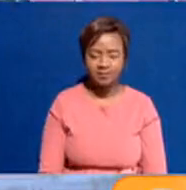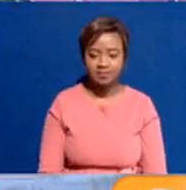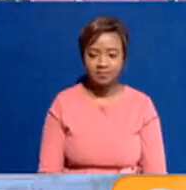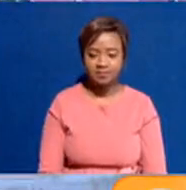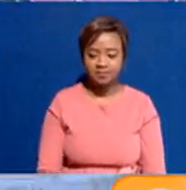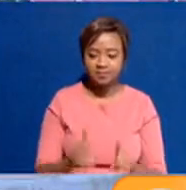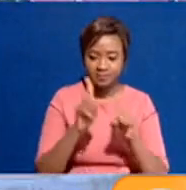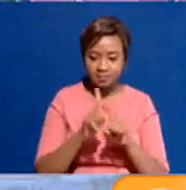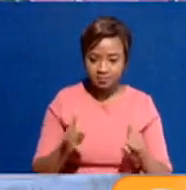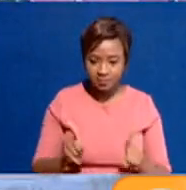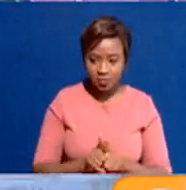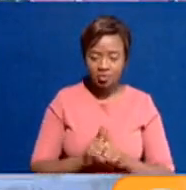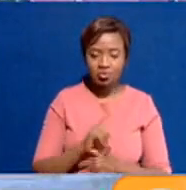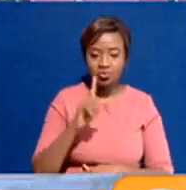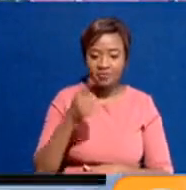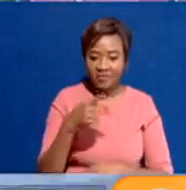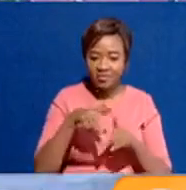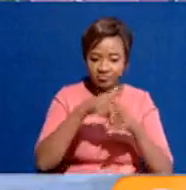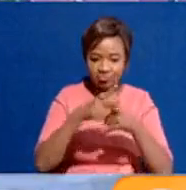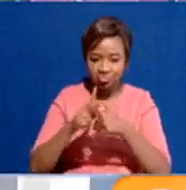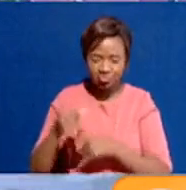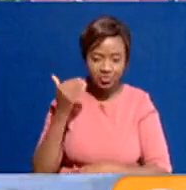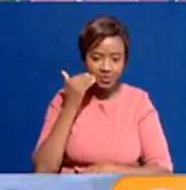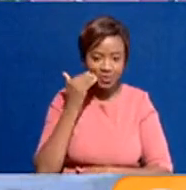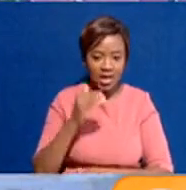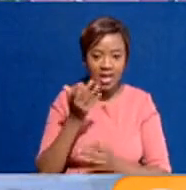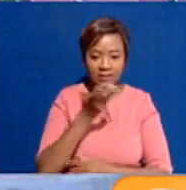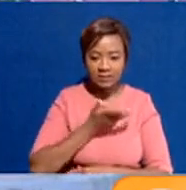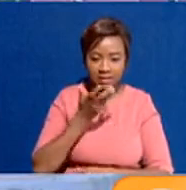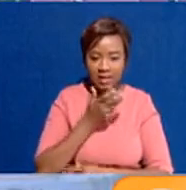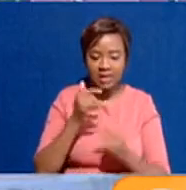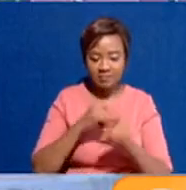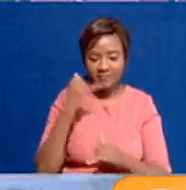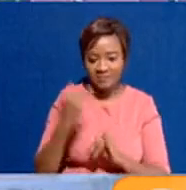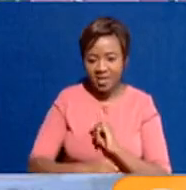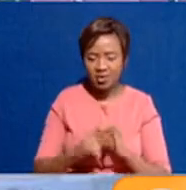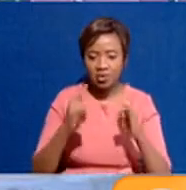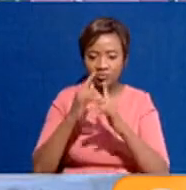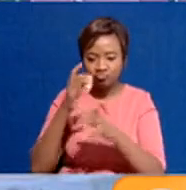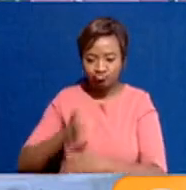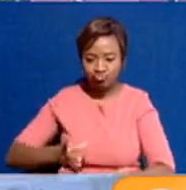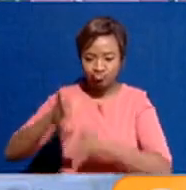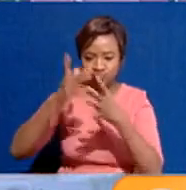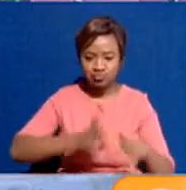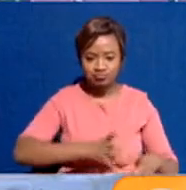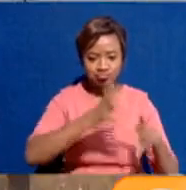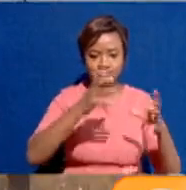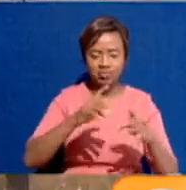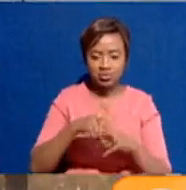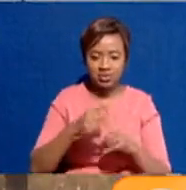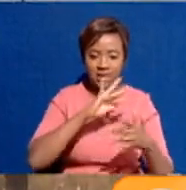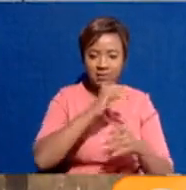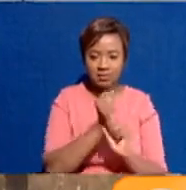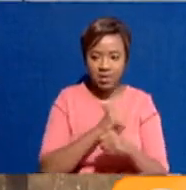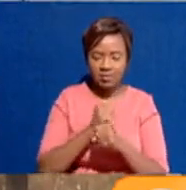The first batch of structural steel beams for the Siaya County Stadium stands have arrived at the stadium for the first phase of the terraces